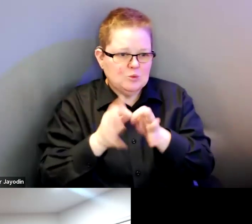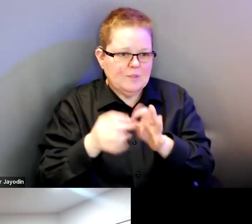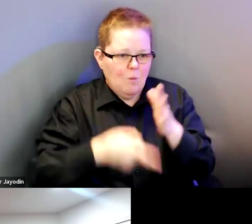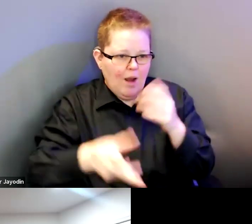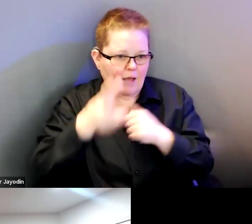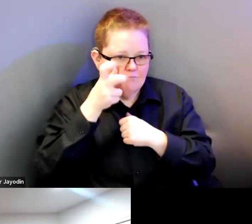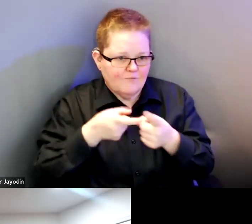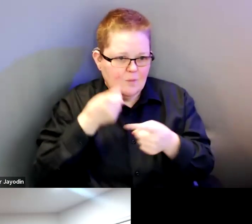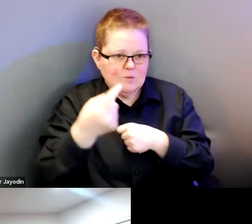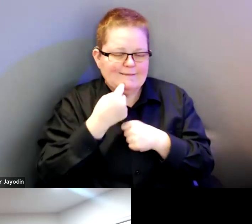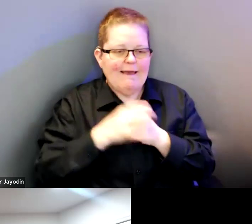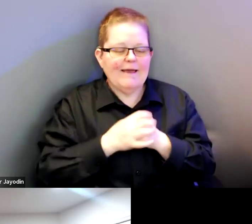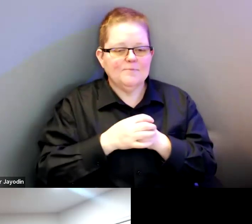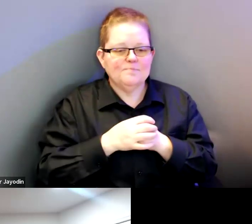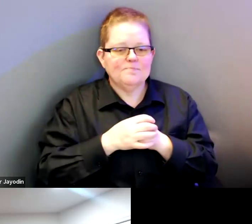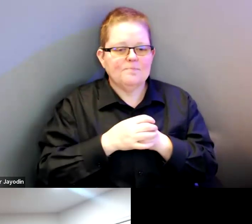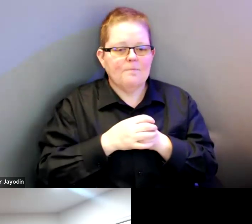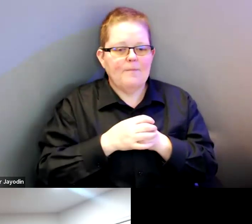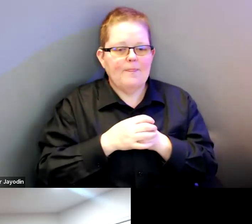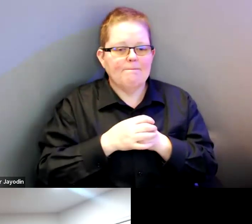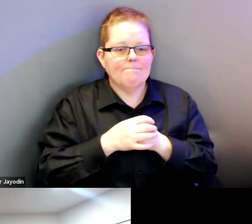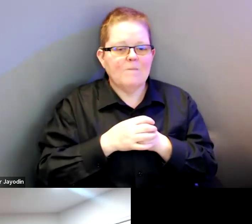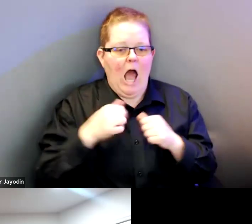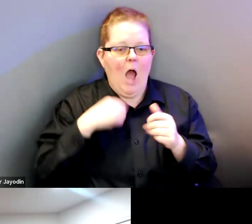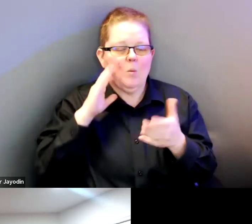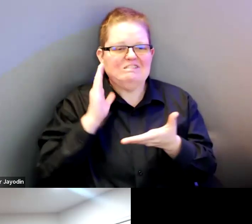Anyway, so I'll stop there.